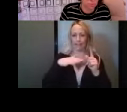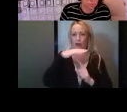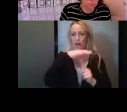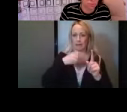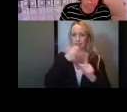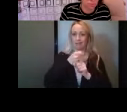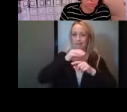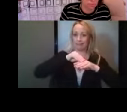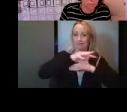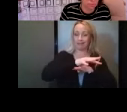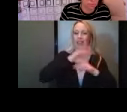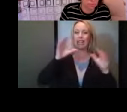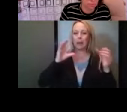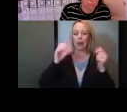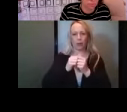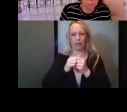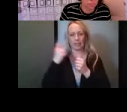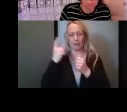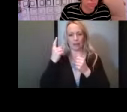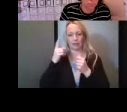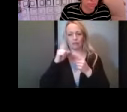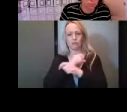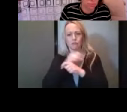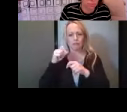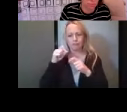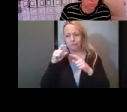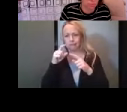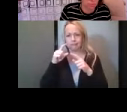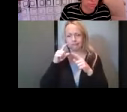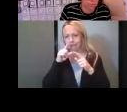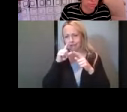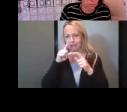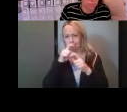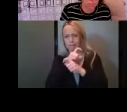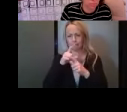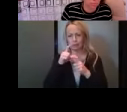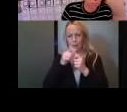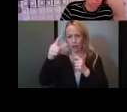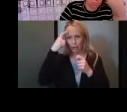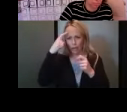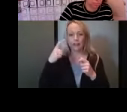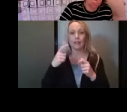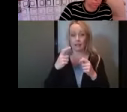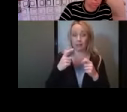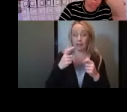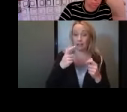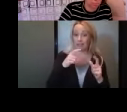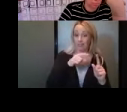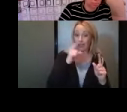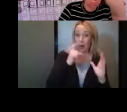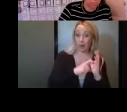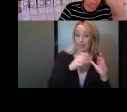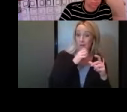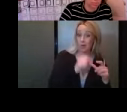intrinsic about their brain. So for example, we measure this kid weeks apart as they are in their old school versus a new school, we might see